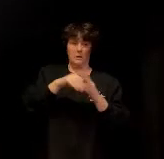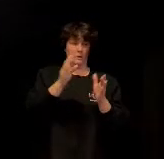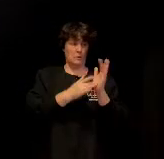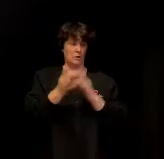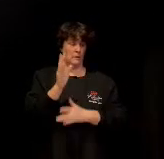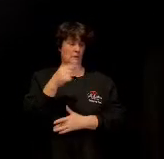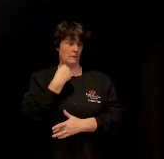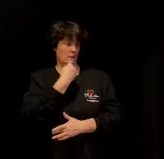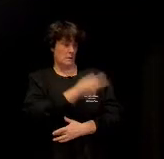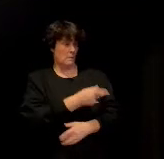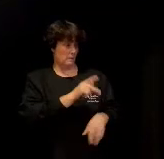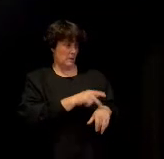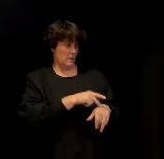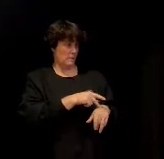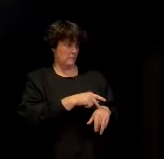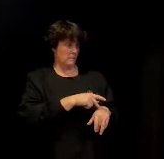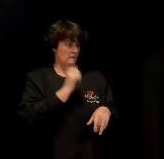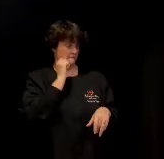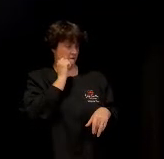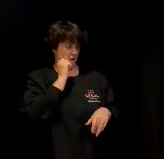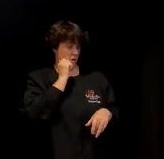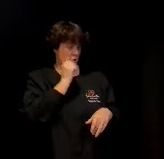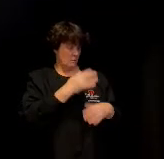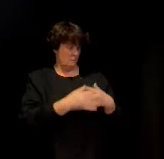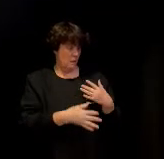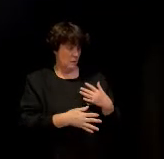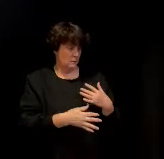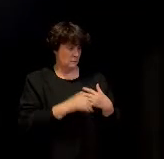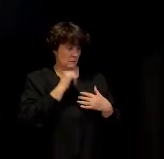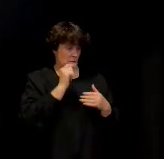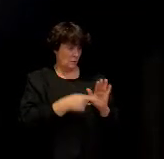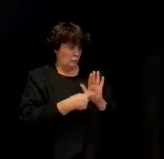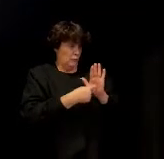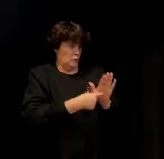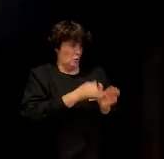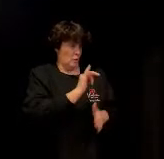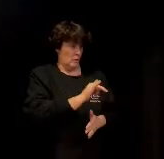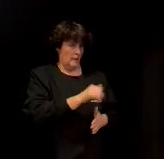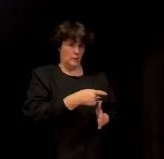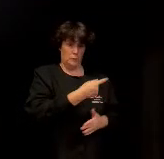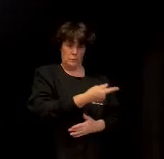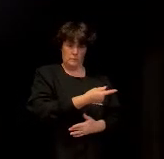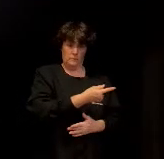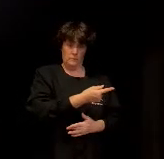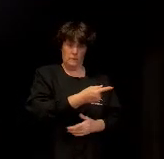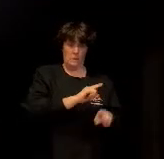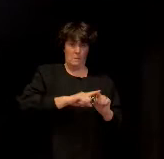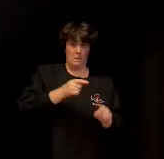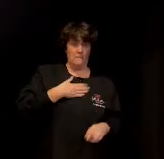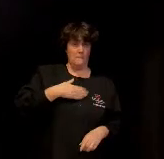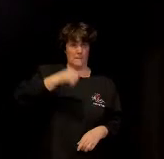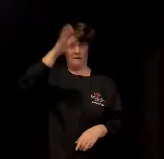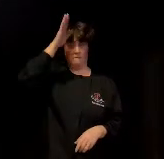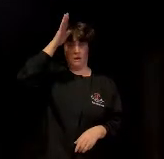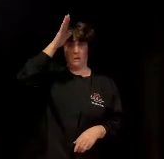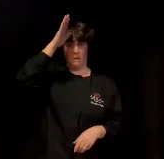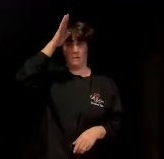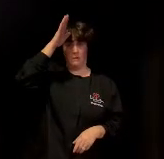these words. He said, flesh and blood hasn't revealed this to you, but my Father, which is in